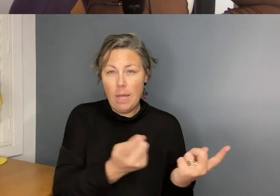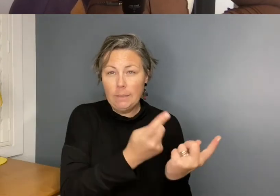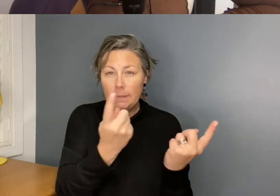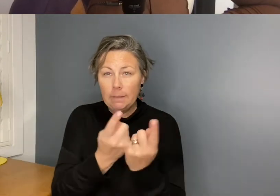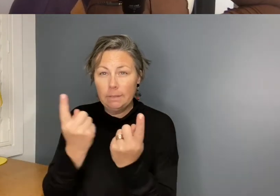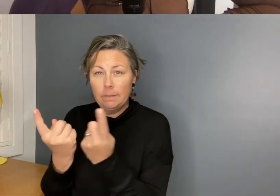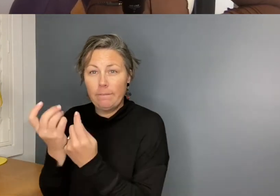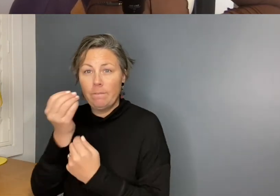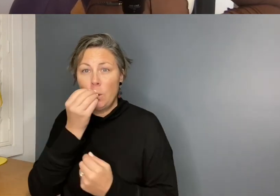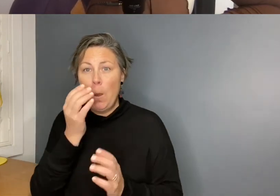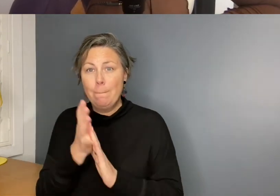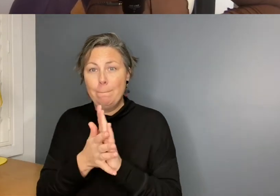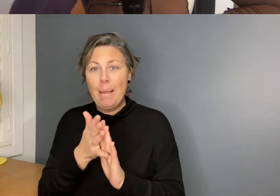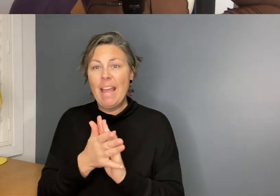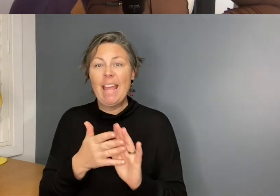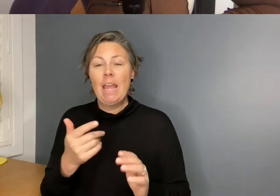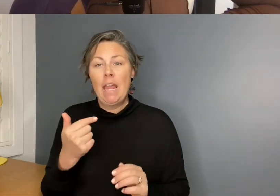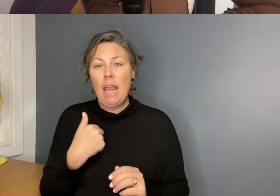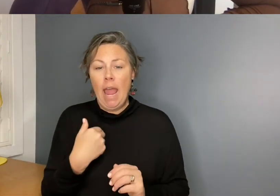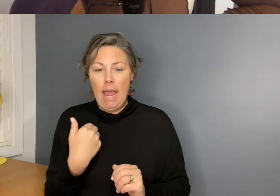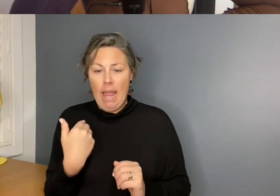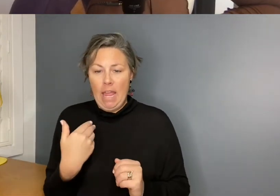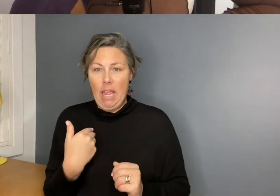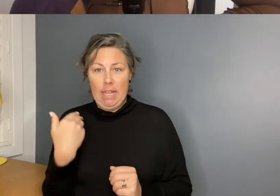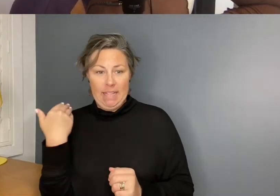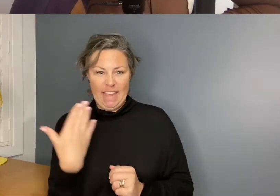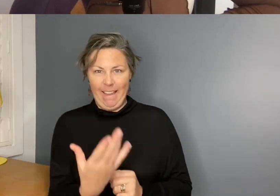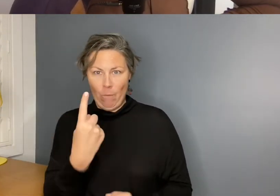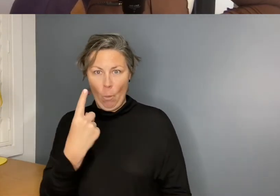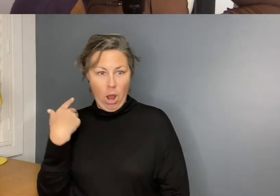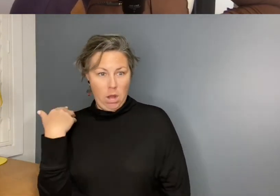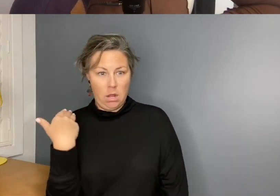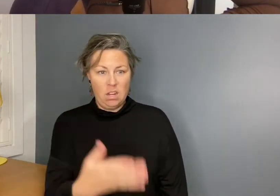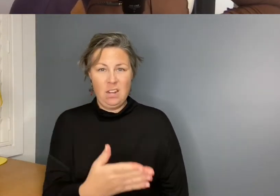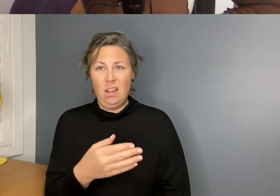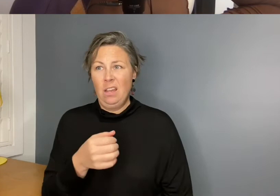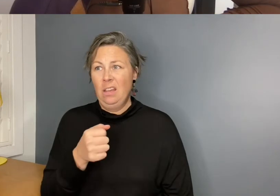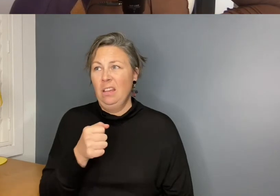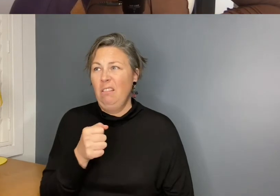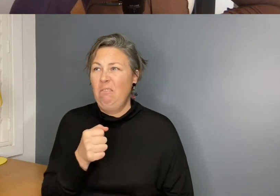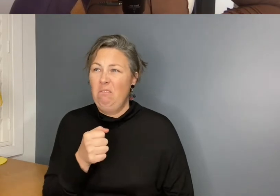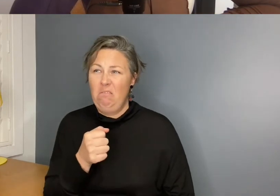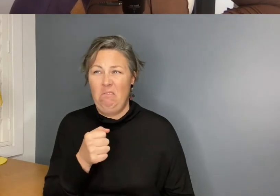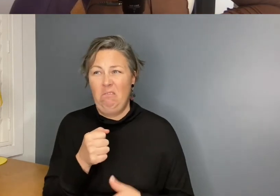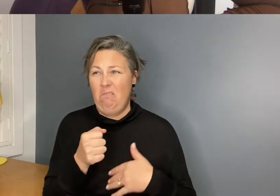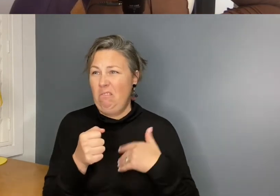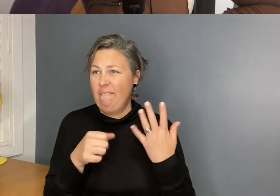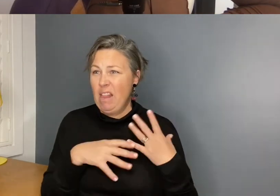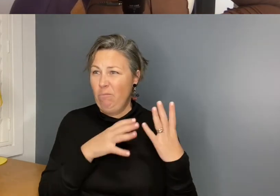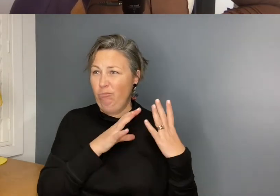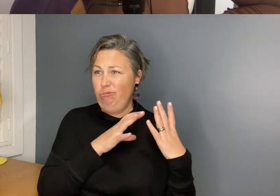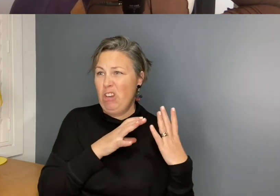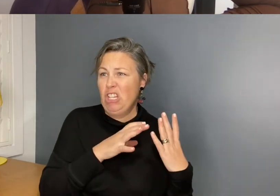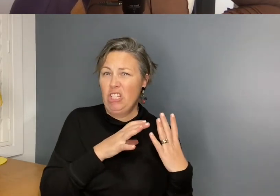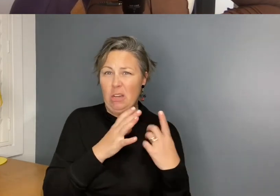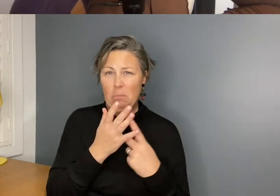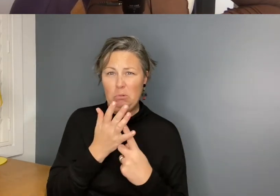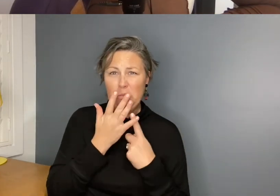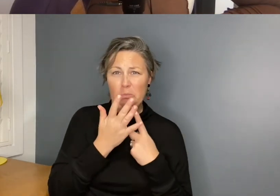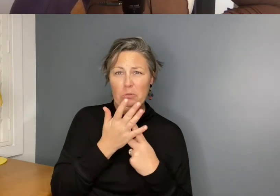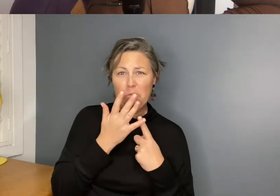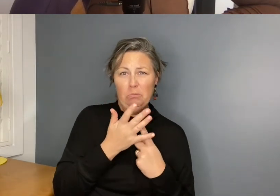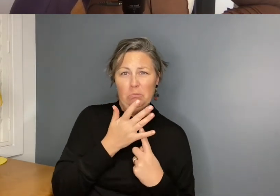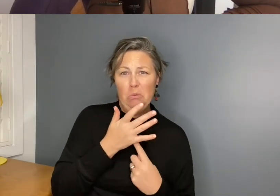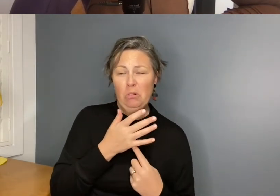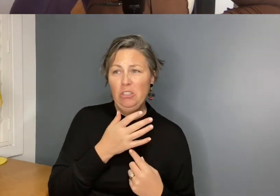again, taking the pressure off, putting it down near them while they're playing. Again, think about what is this where did we get this construct that children have to sit at the